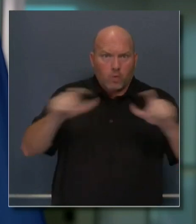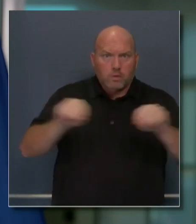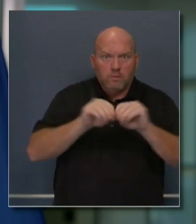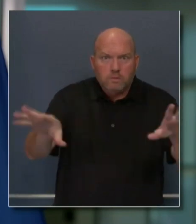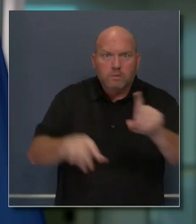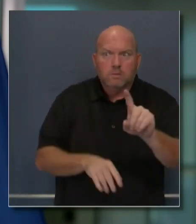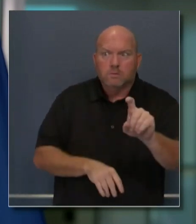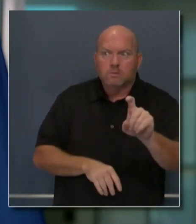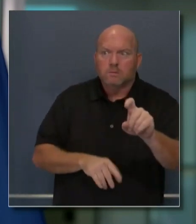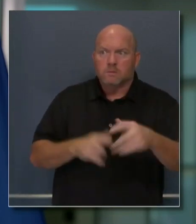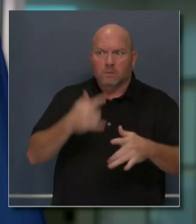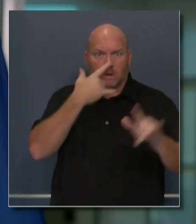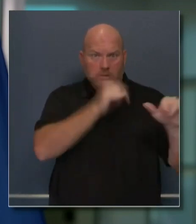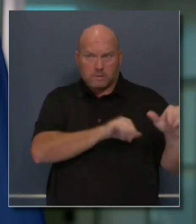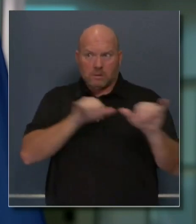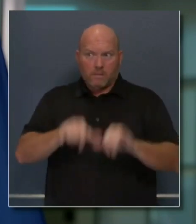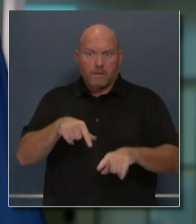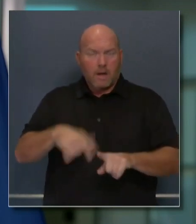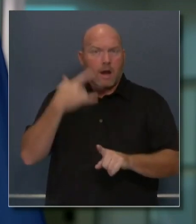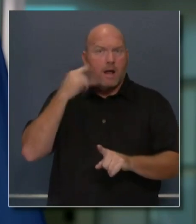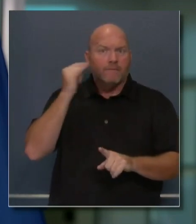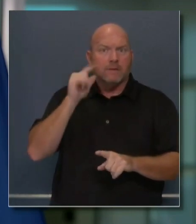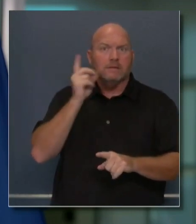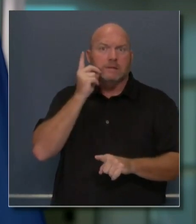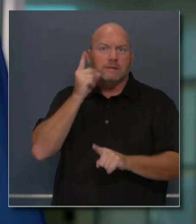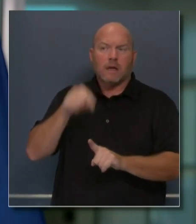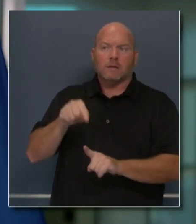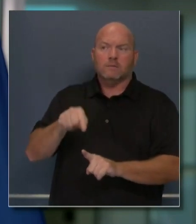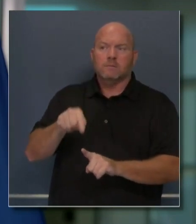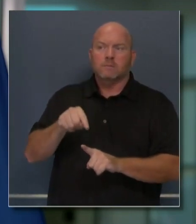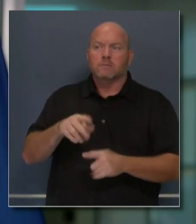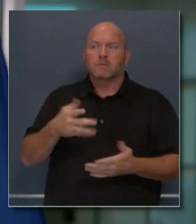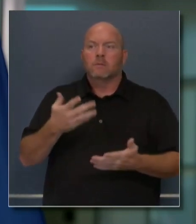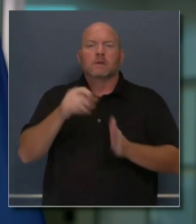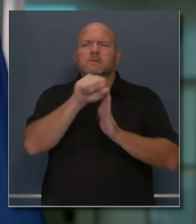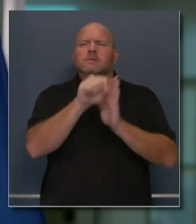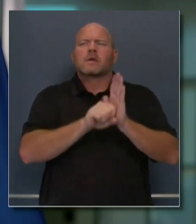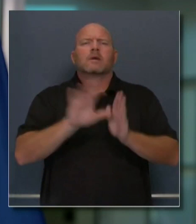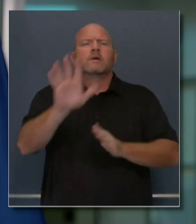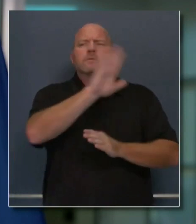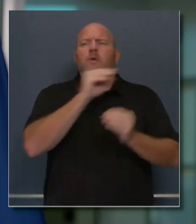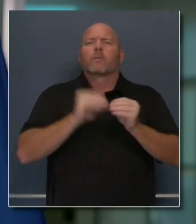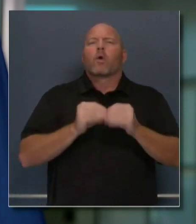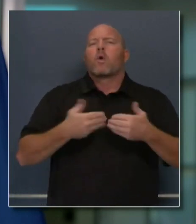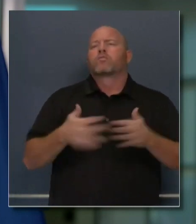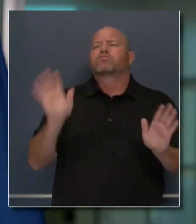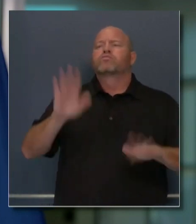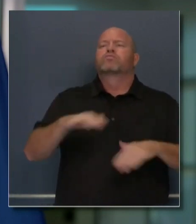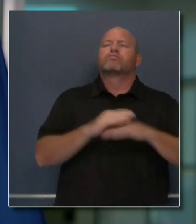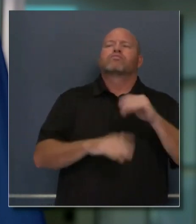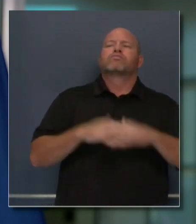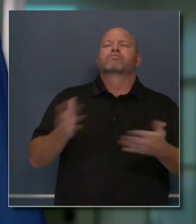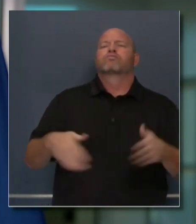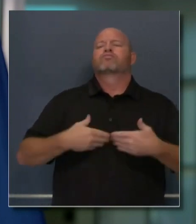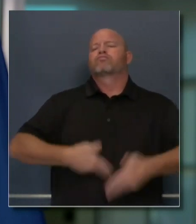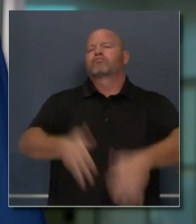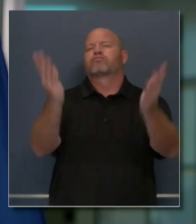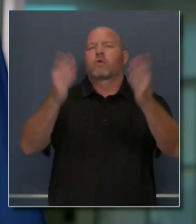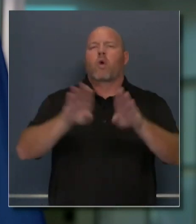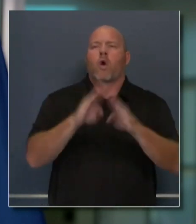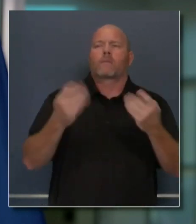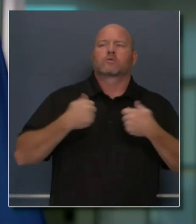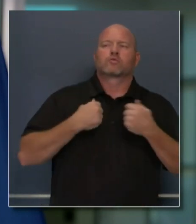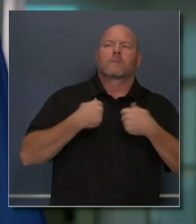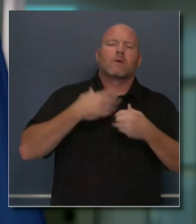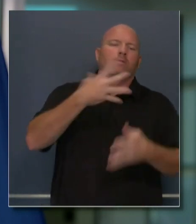in California? Other states are more liberal when it comes to opening gyms or indoor dining or other things. What are we learning from